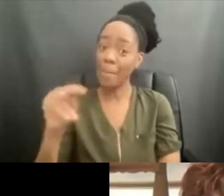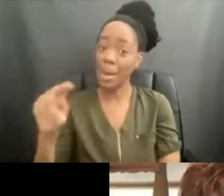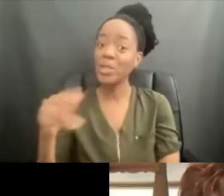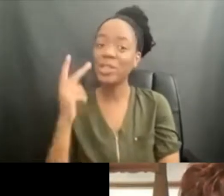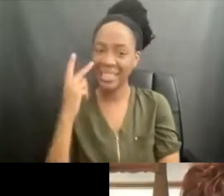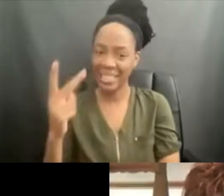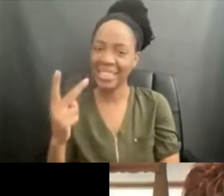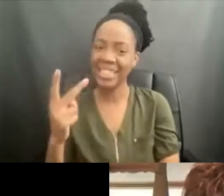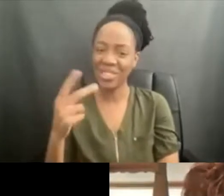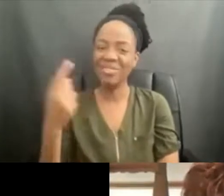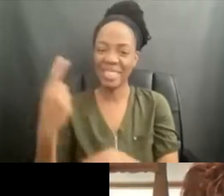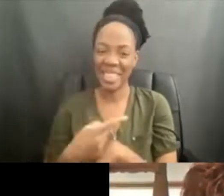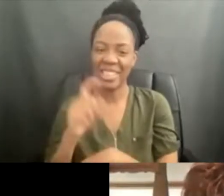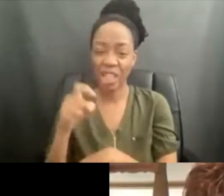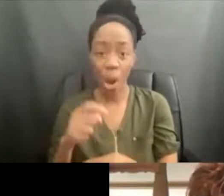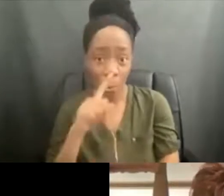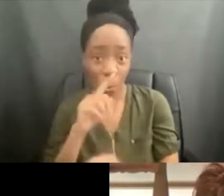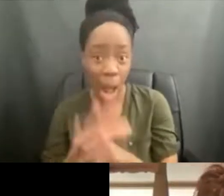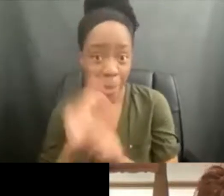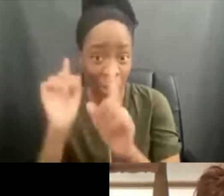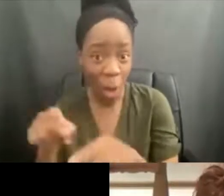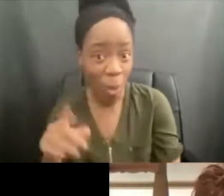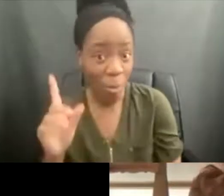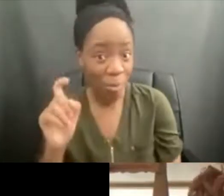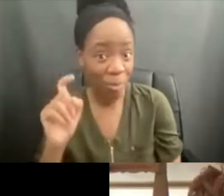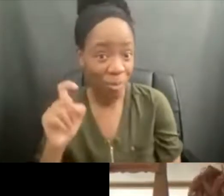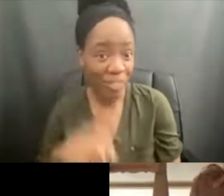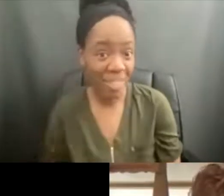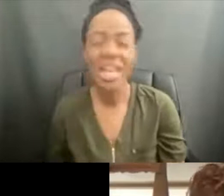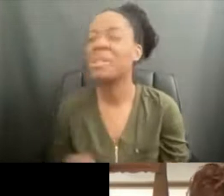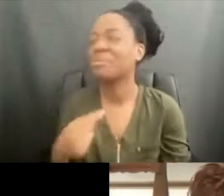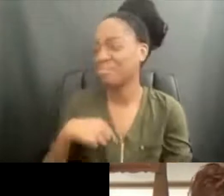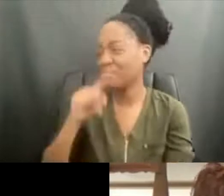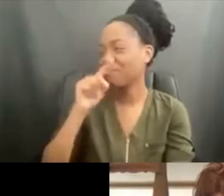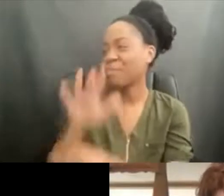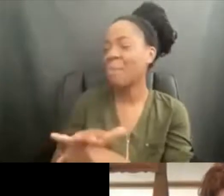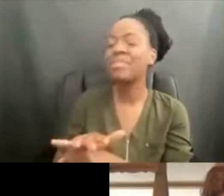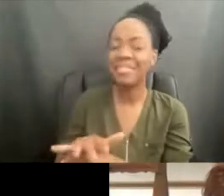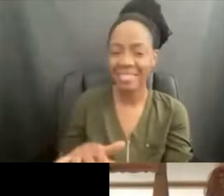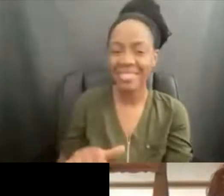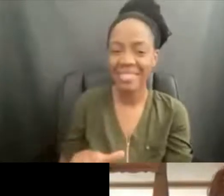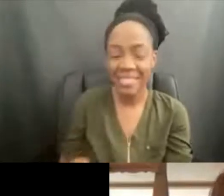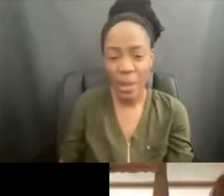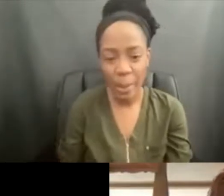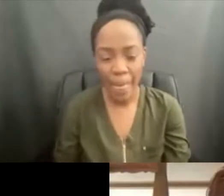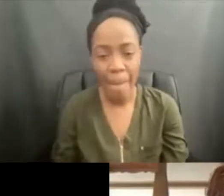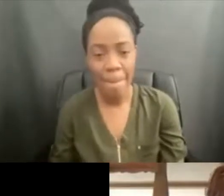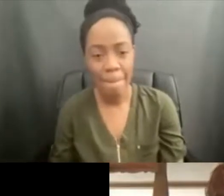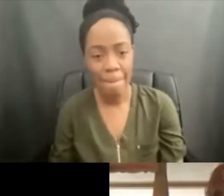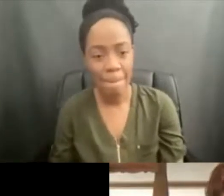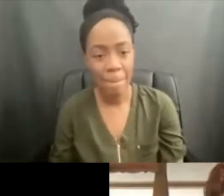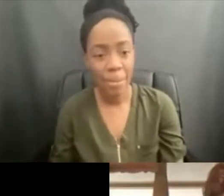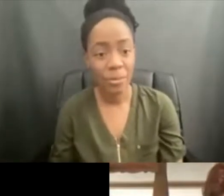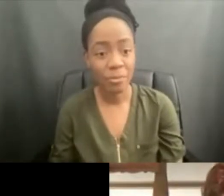someday. Okay. You promise? I definitely promise. Okay. I definitely promise. This is great.